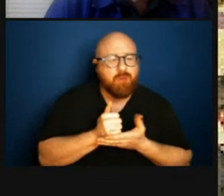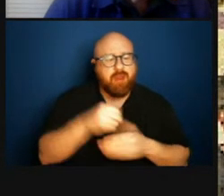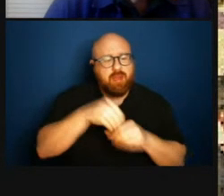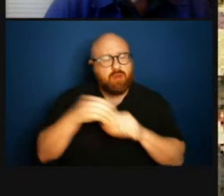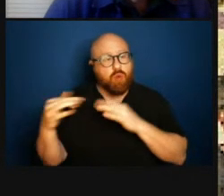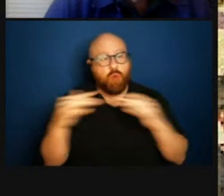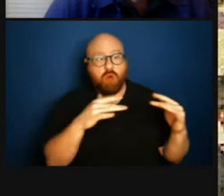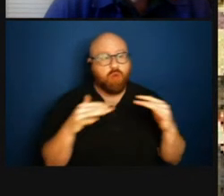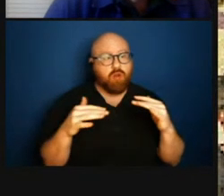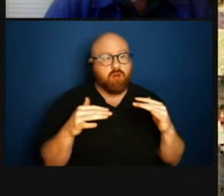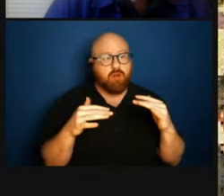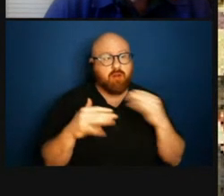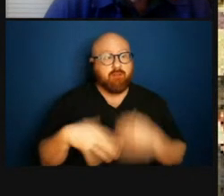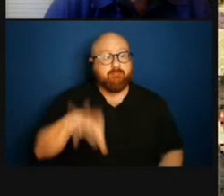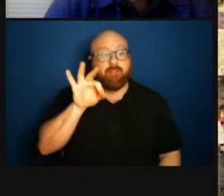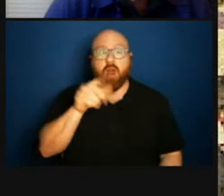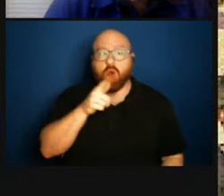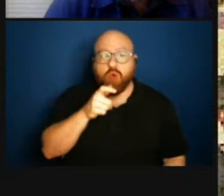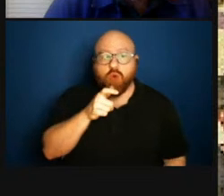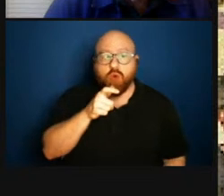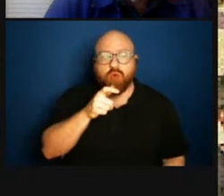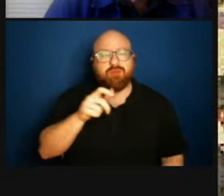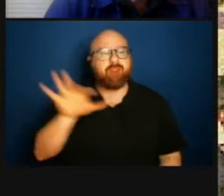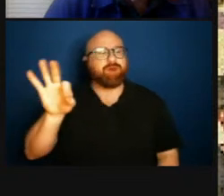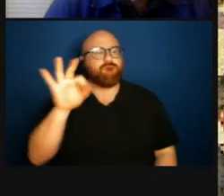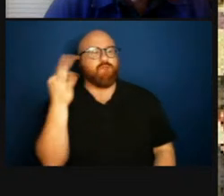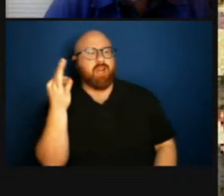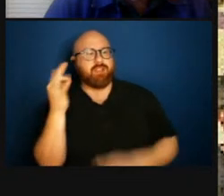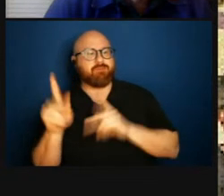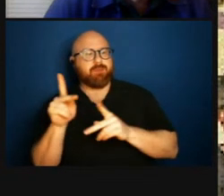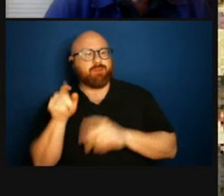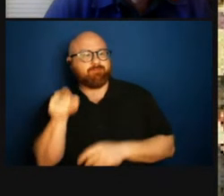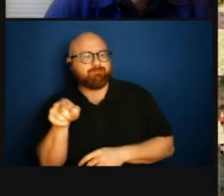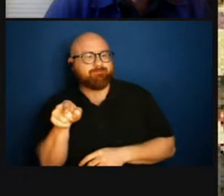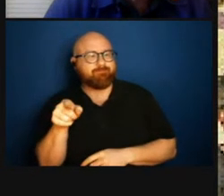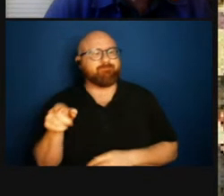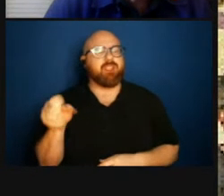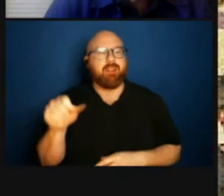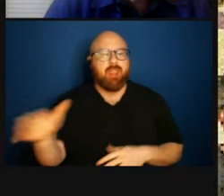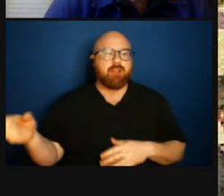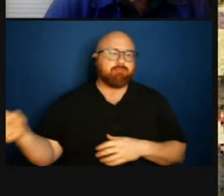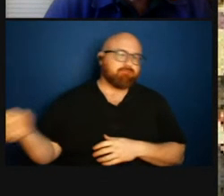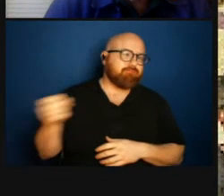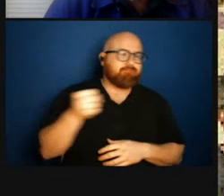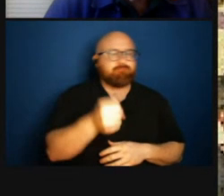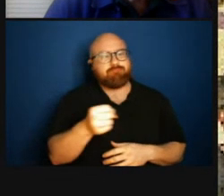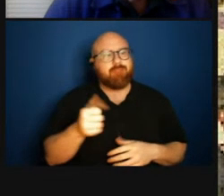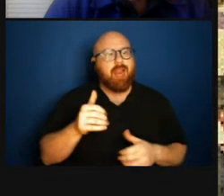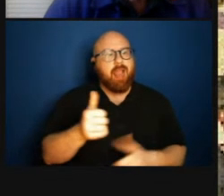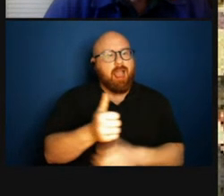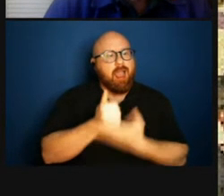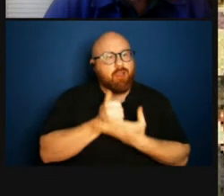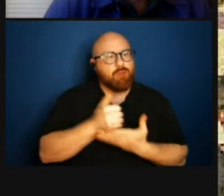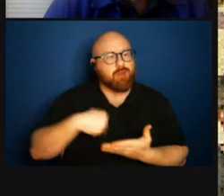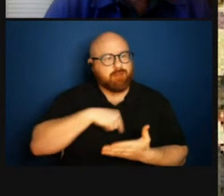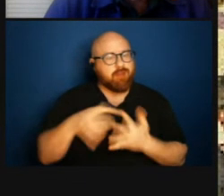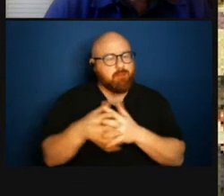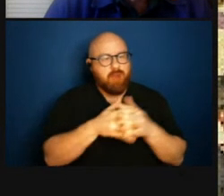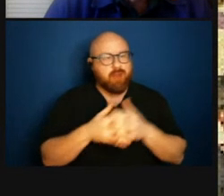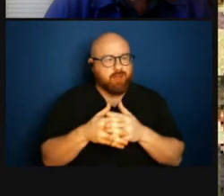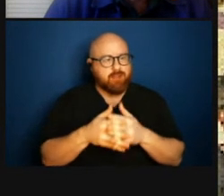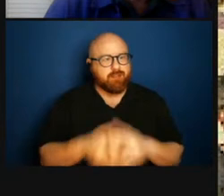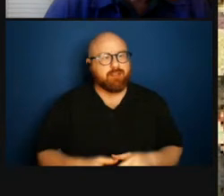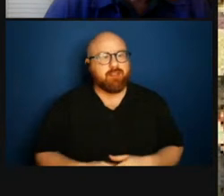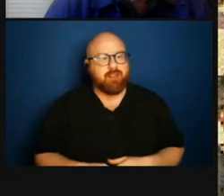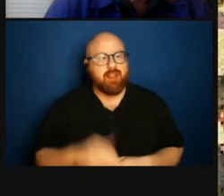French, fighting a 100-year war with the British, who sent military supplies and then an army that kicked the scale to